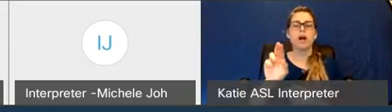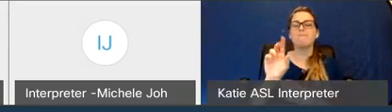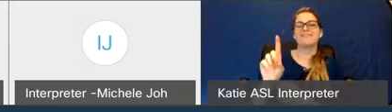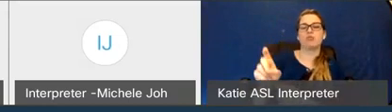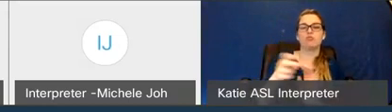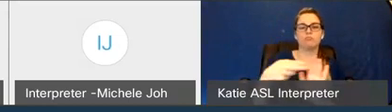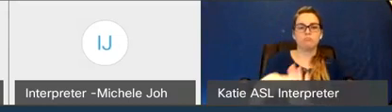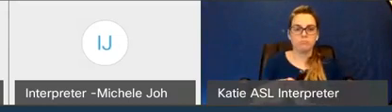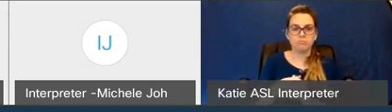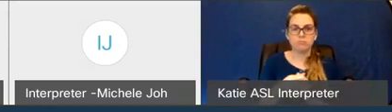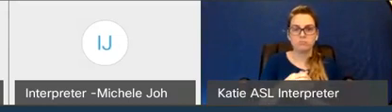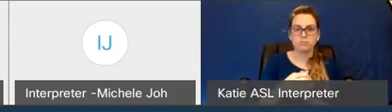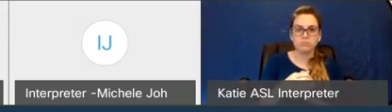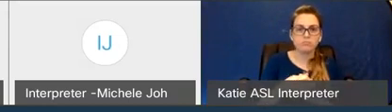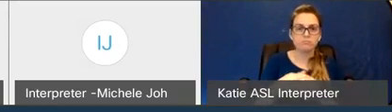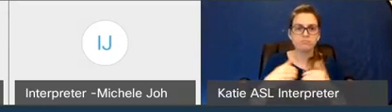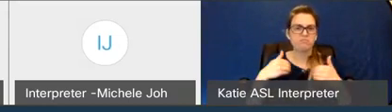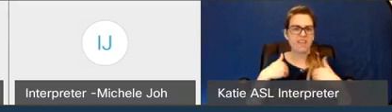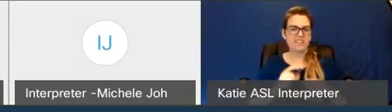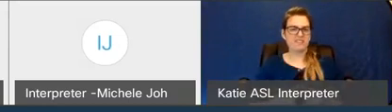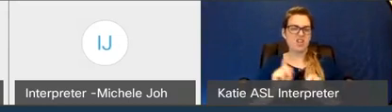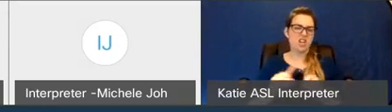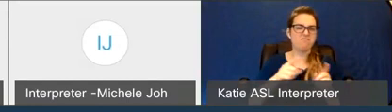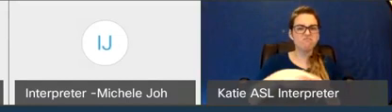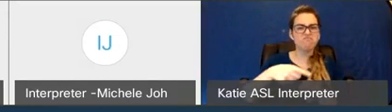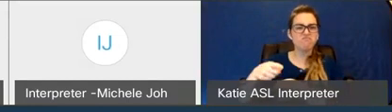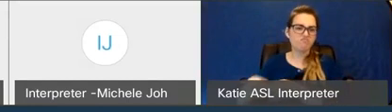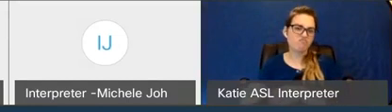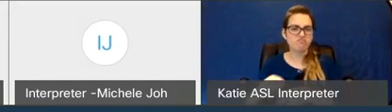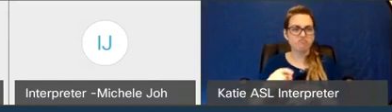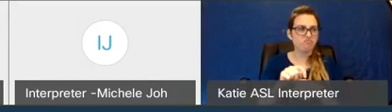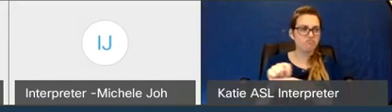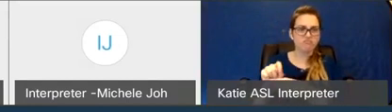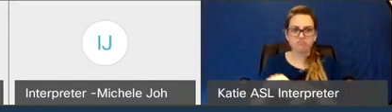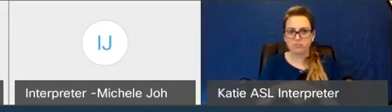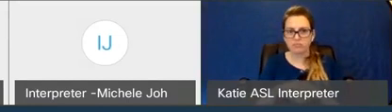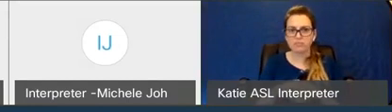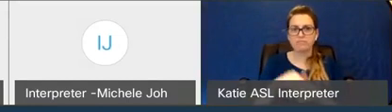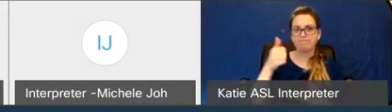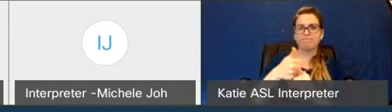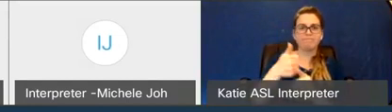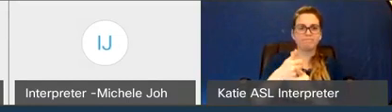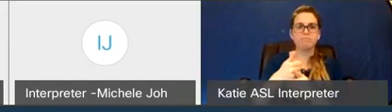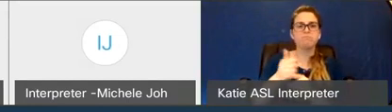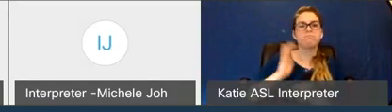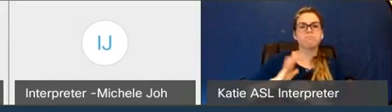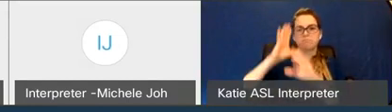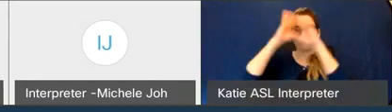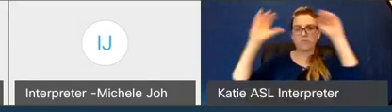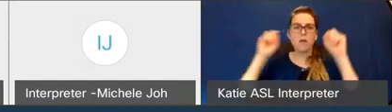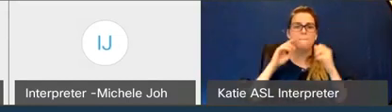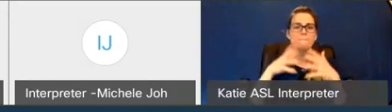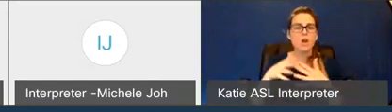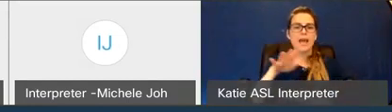disputes, and disability. Dr. Weshreich is a past president of the American Academy of Addiction Psychiatry